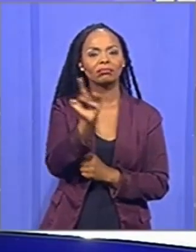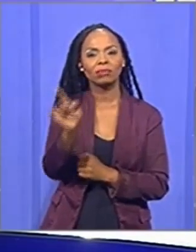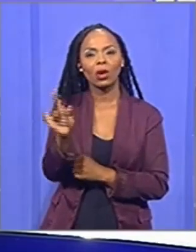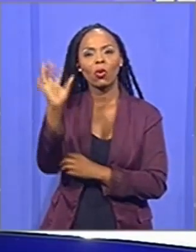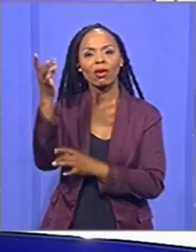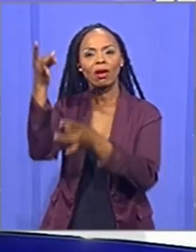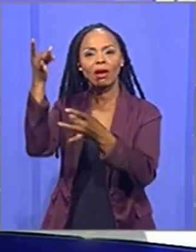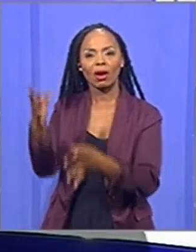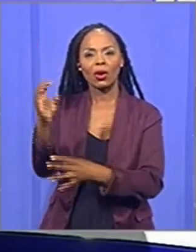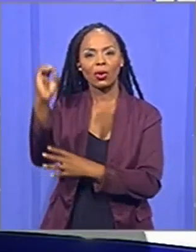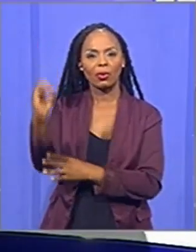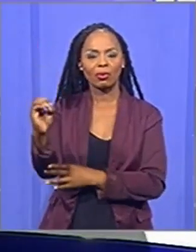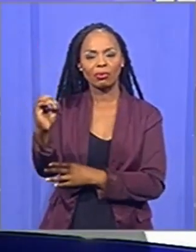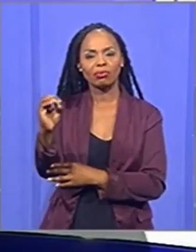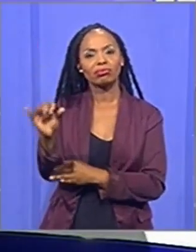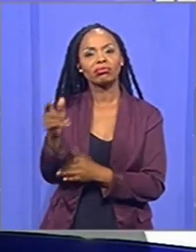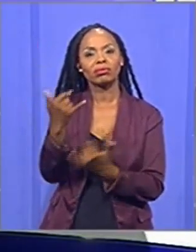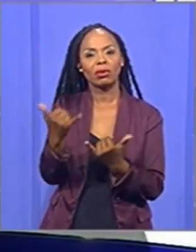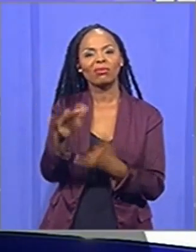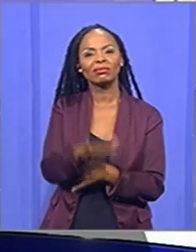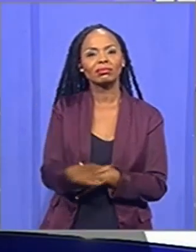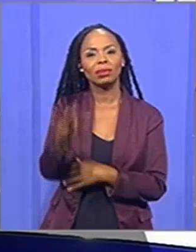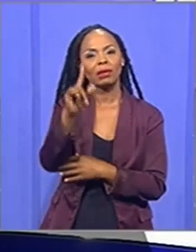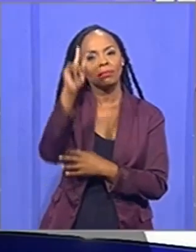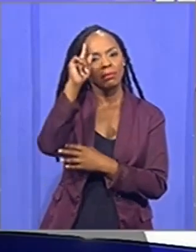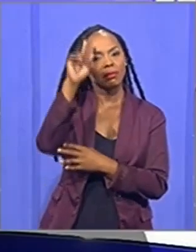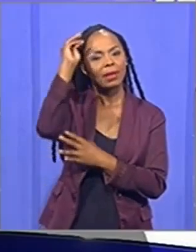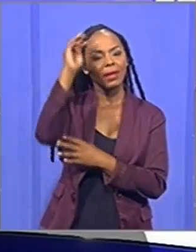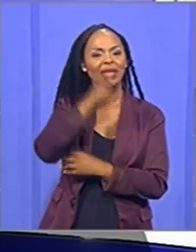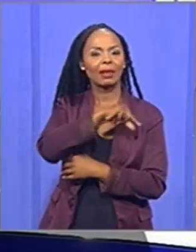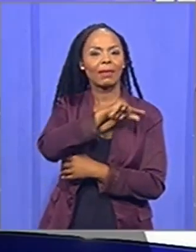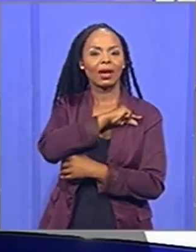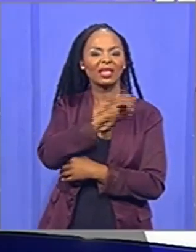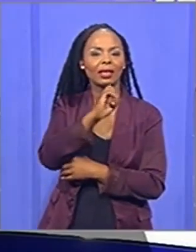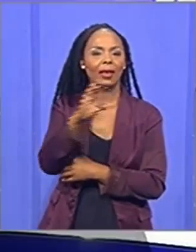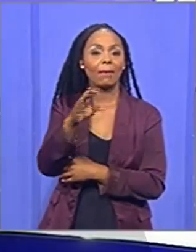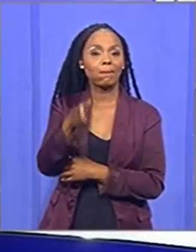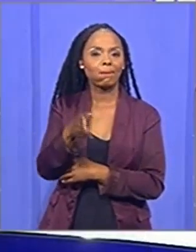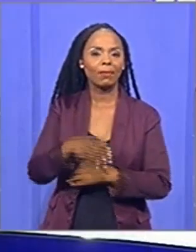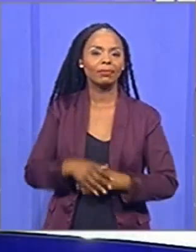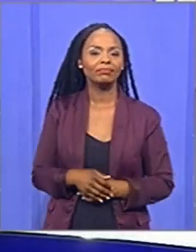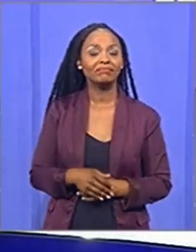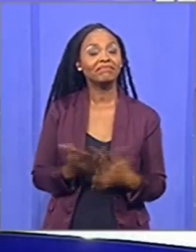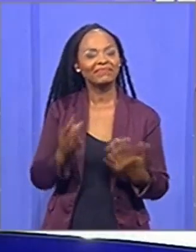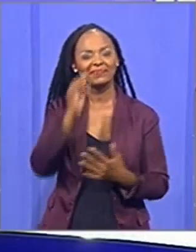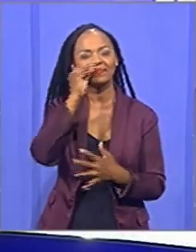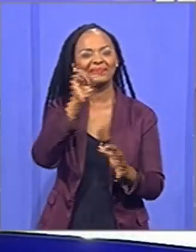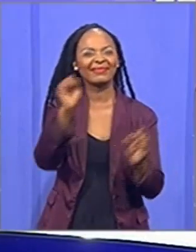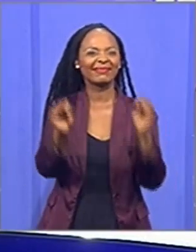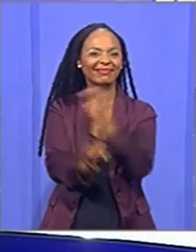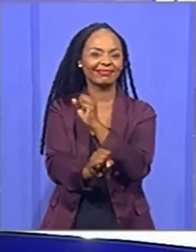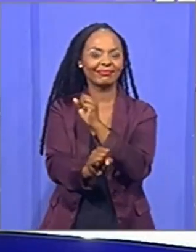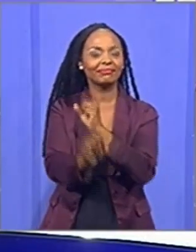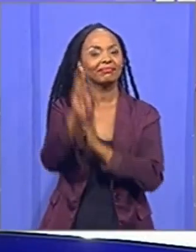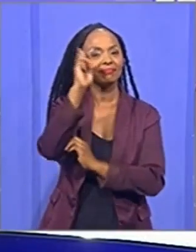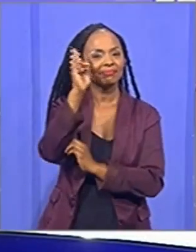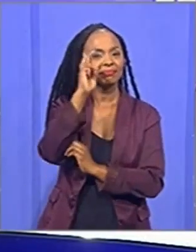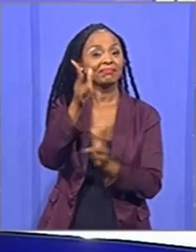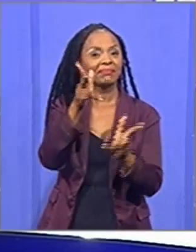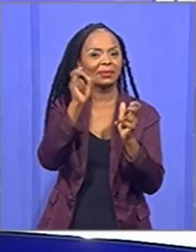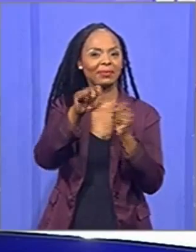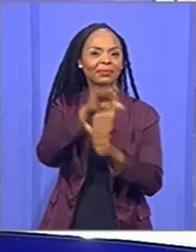Arrows lepatlelong la Nelson Mandela Bay ka Gqeberha ka Eastern Cape. Bagešo di felela mo gopolang gore ditaba